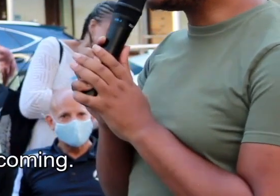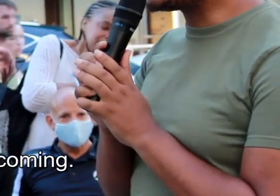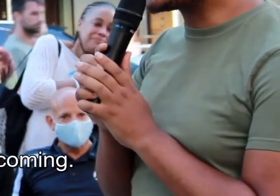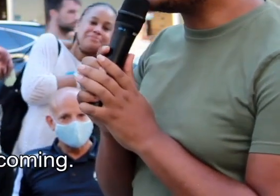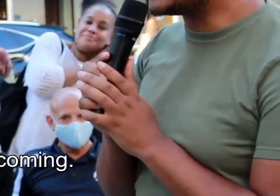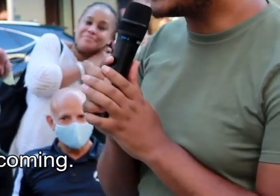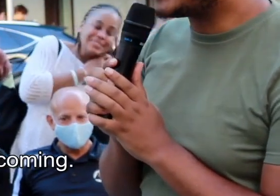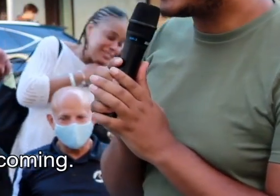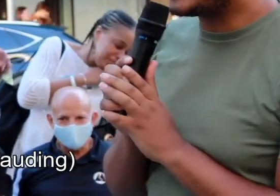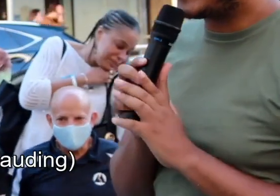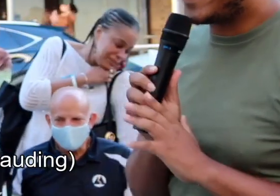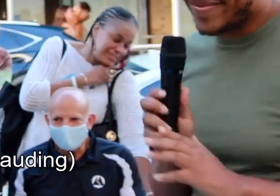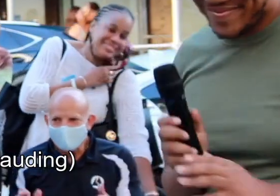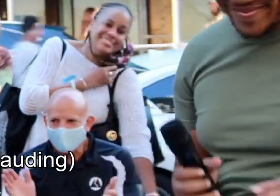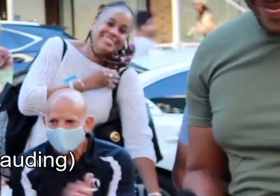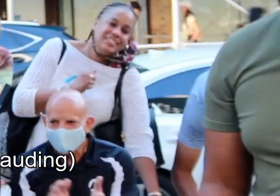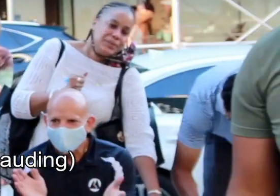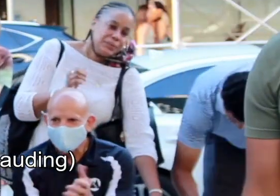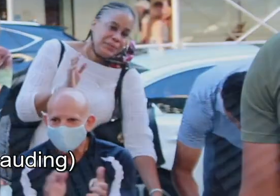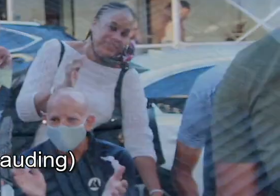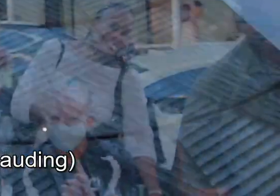Thank you all for coming.